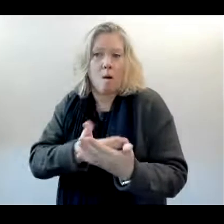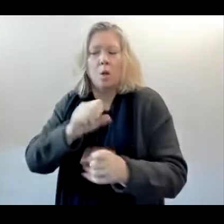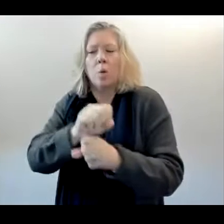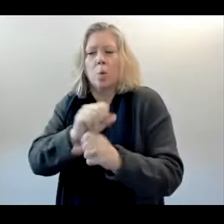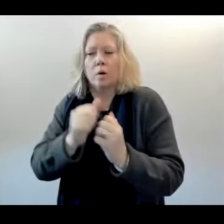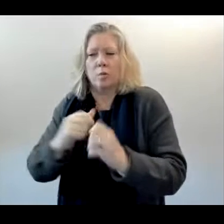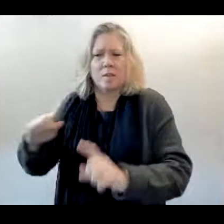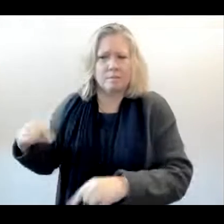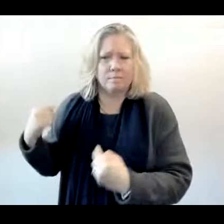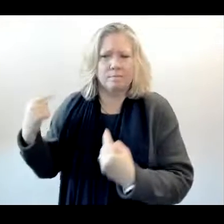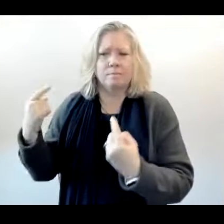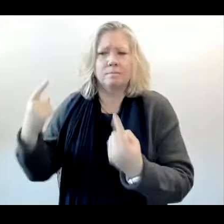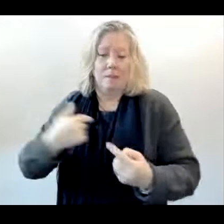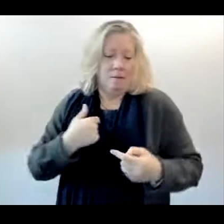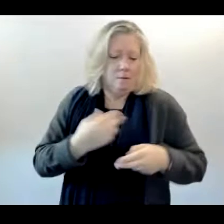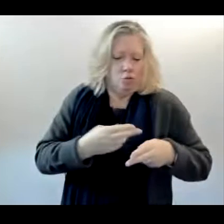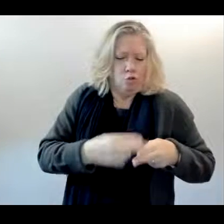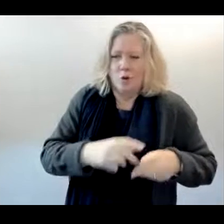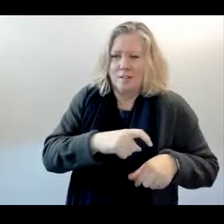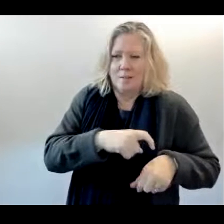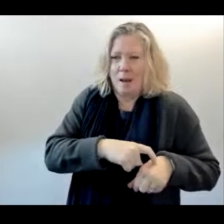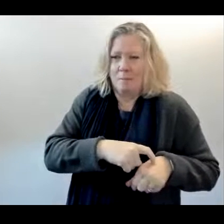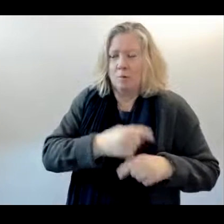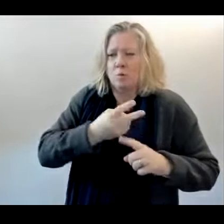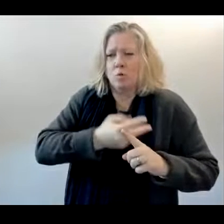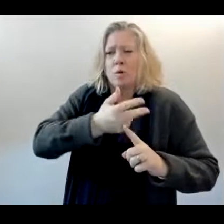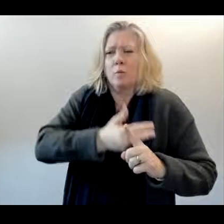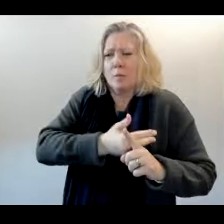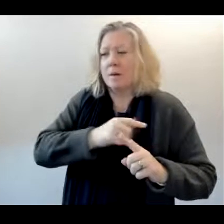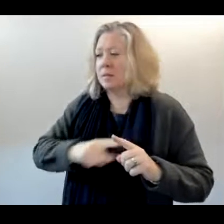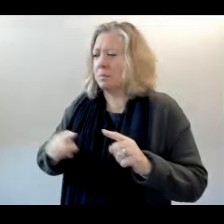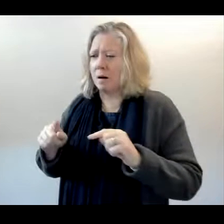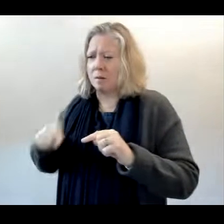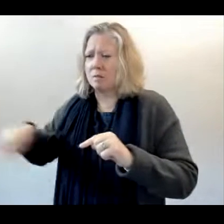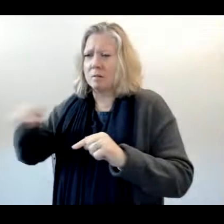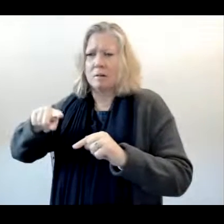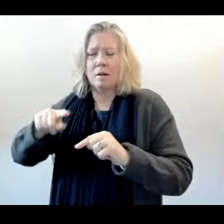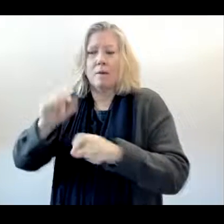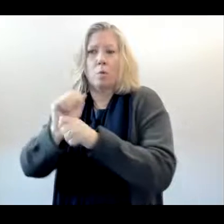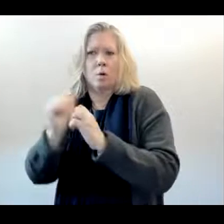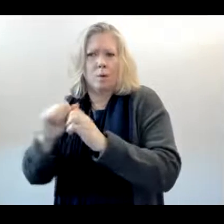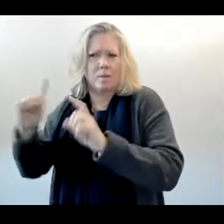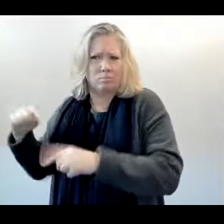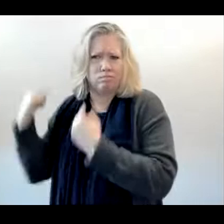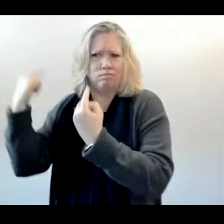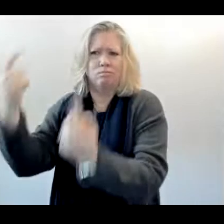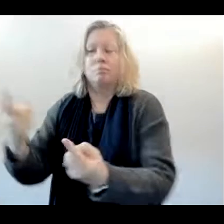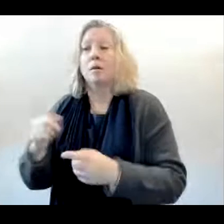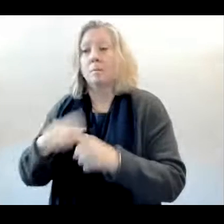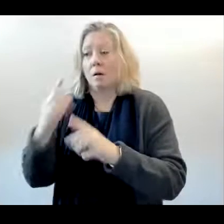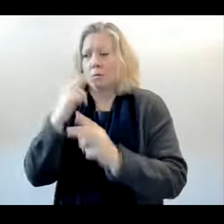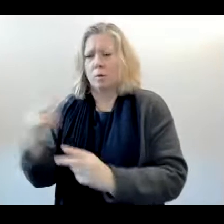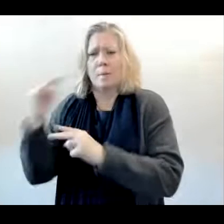over the past several months. But looking back on his tenure, he really came into